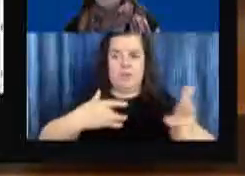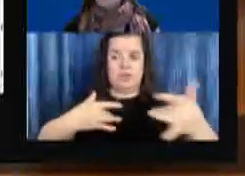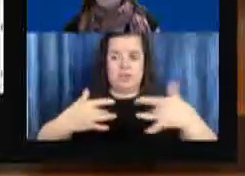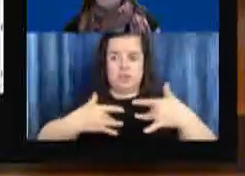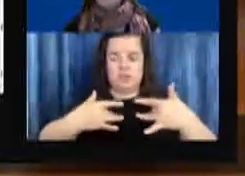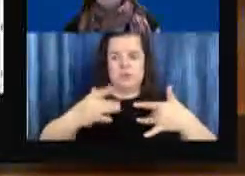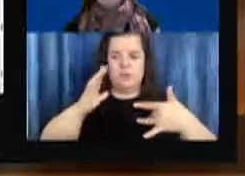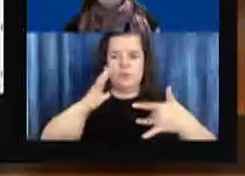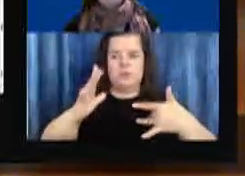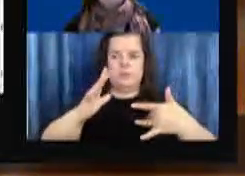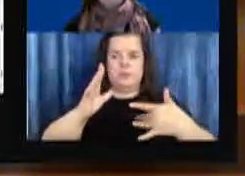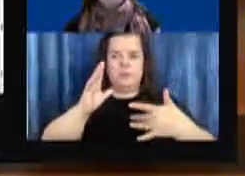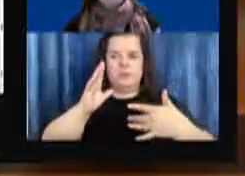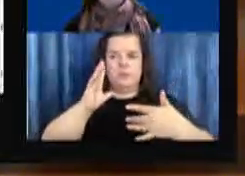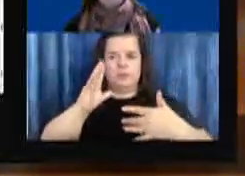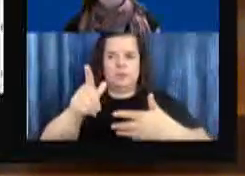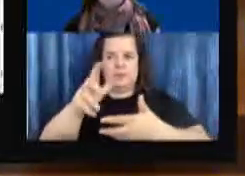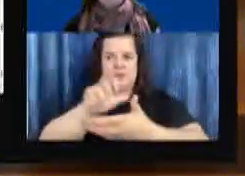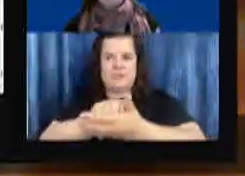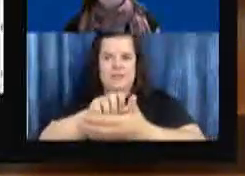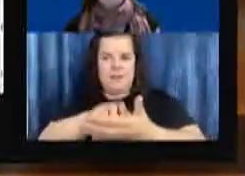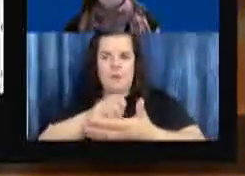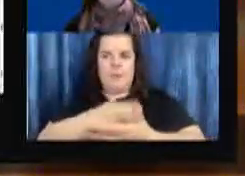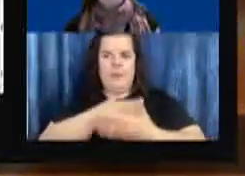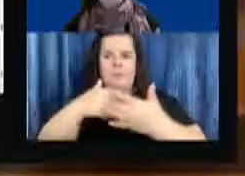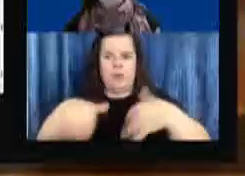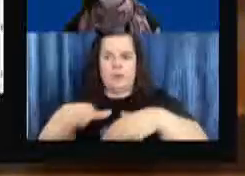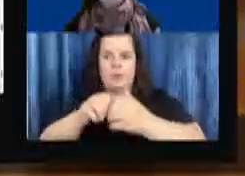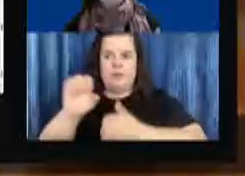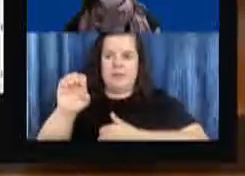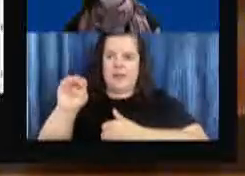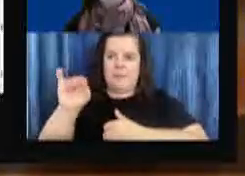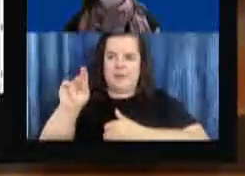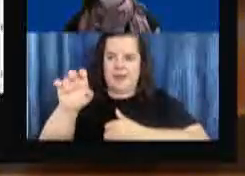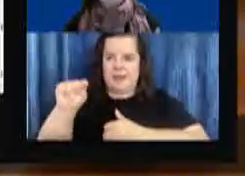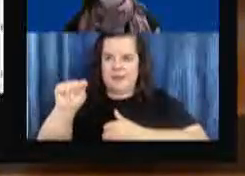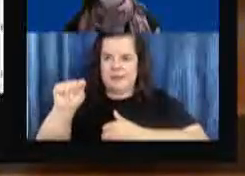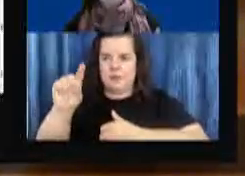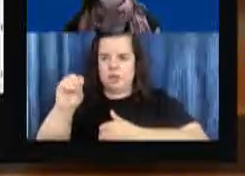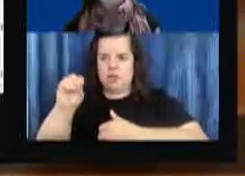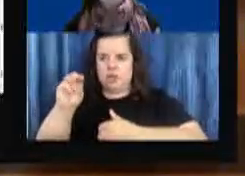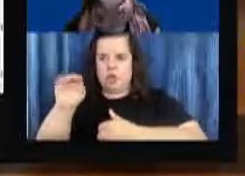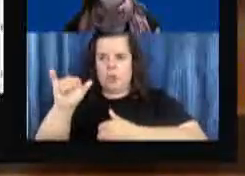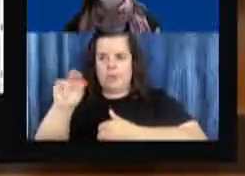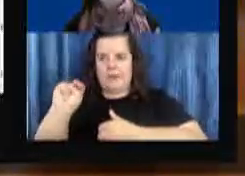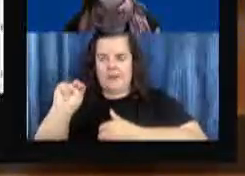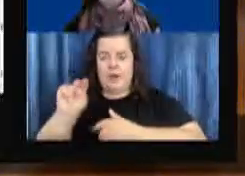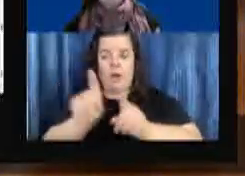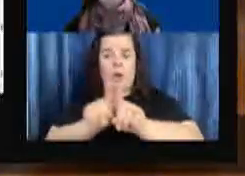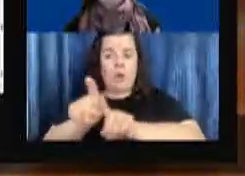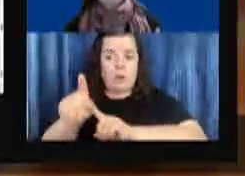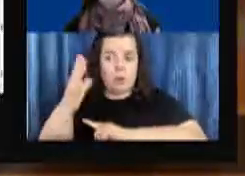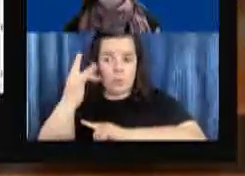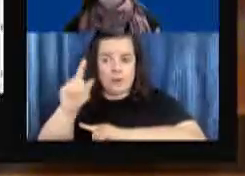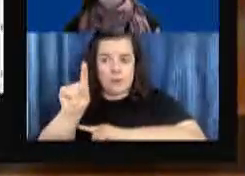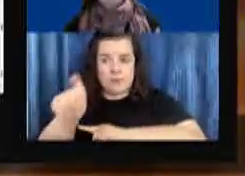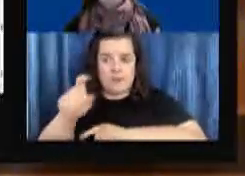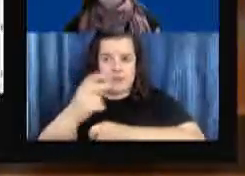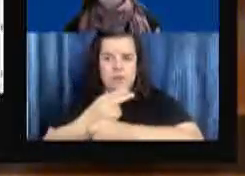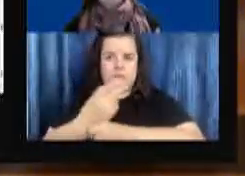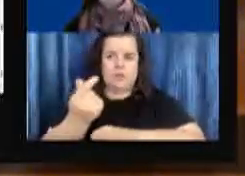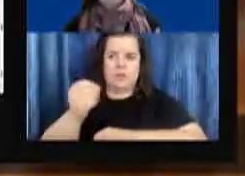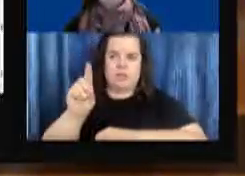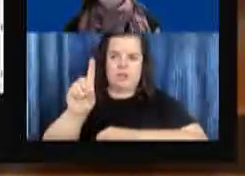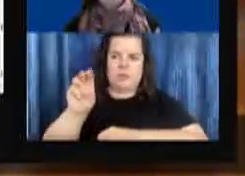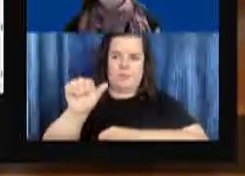be, would you be taking my property with eminent domain? And also, why do you need to use Goodman Street,